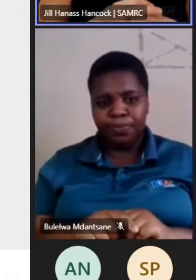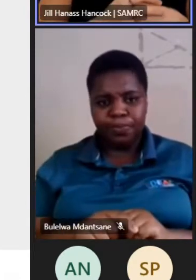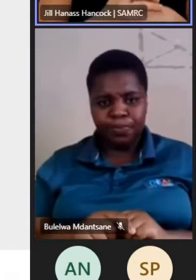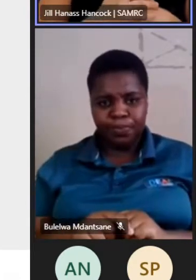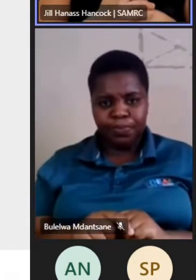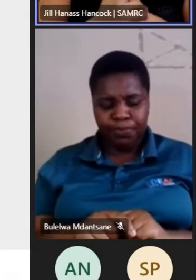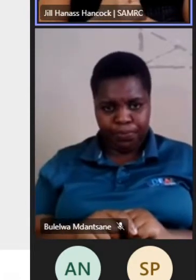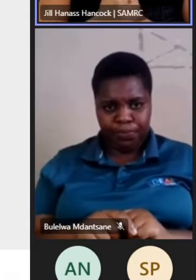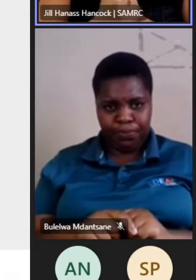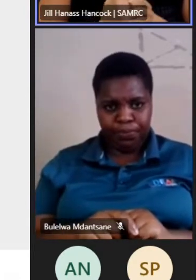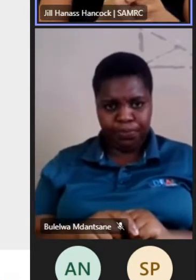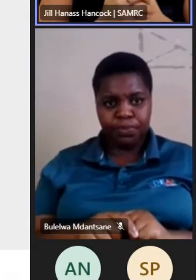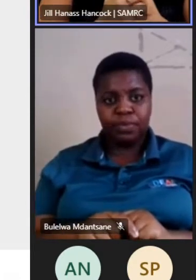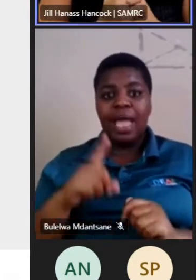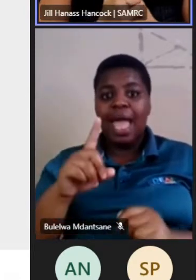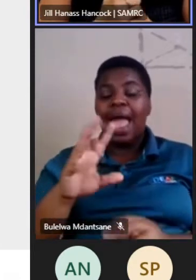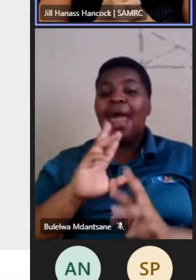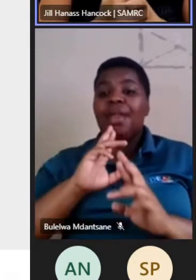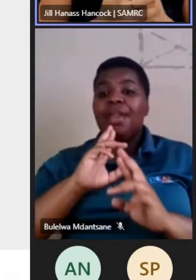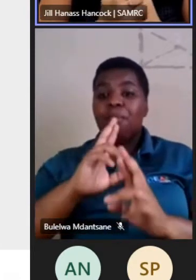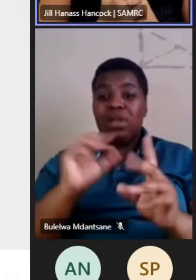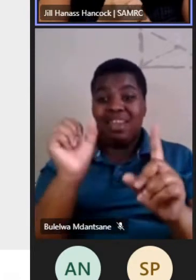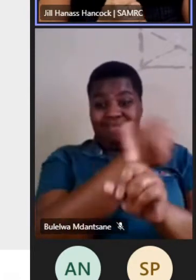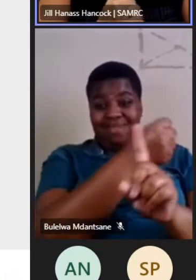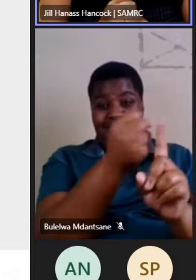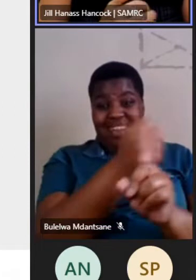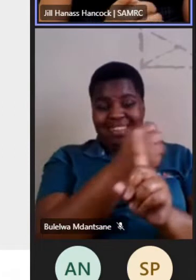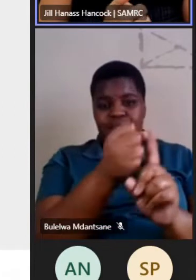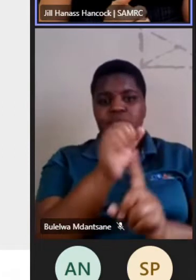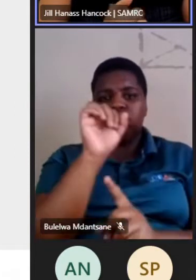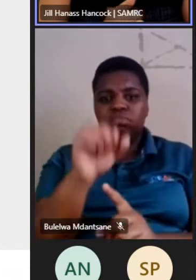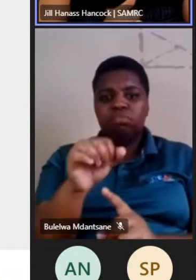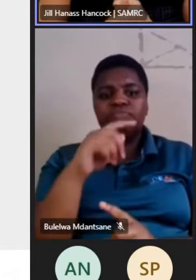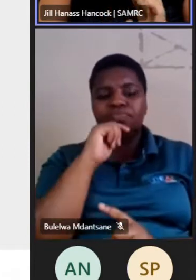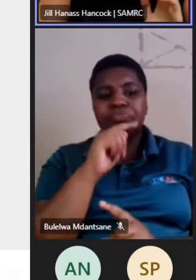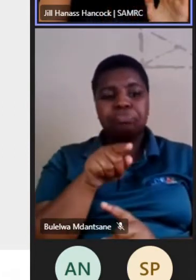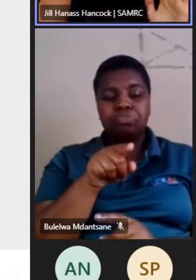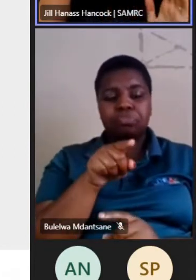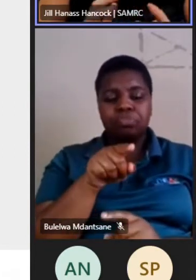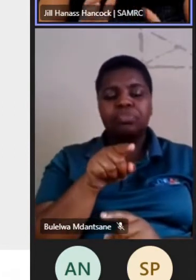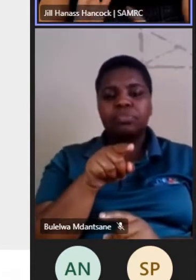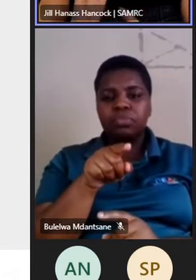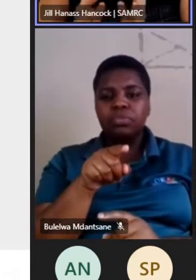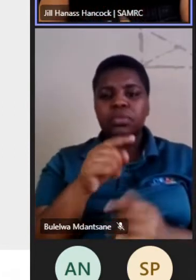When it comes to reporting violence, we had very low levels. I will say something to that just now. But